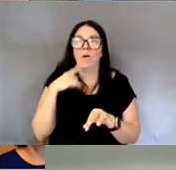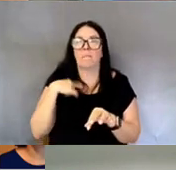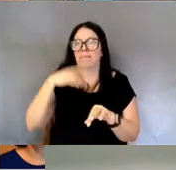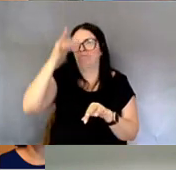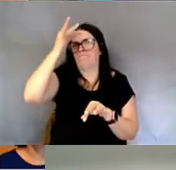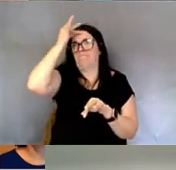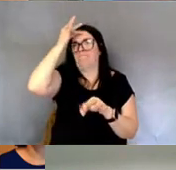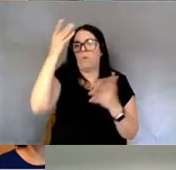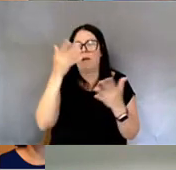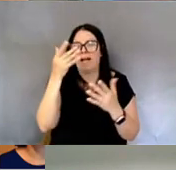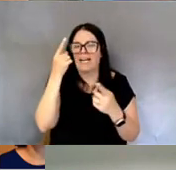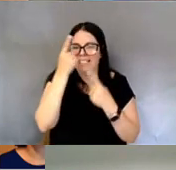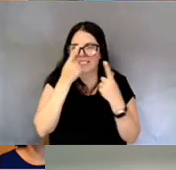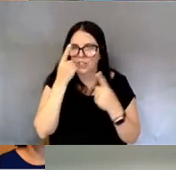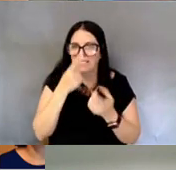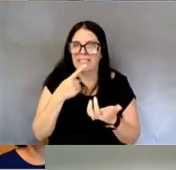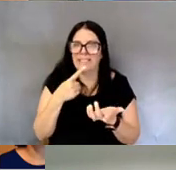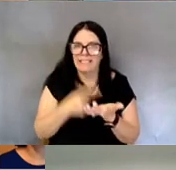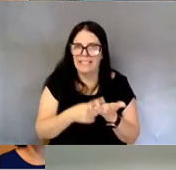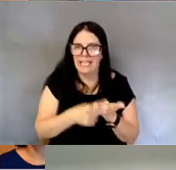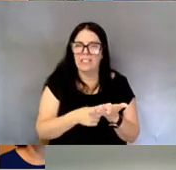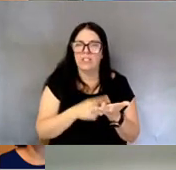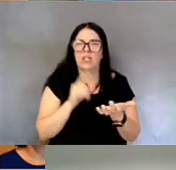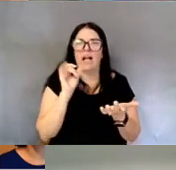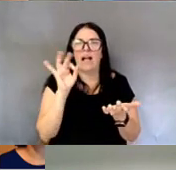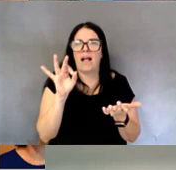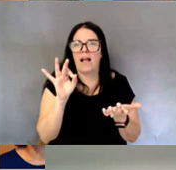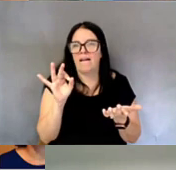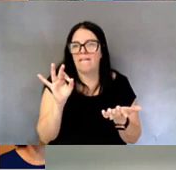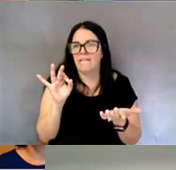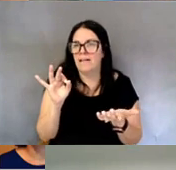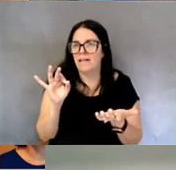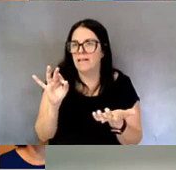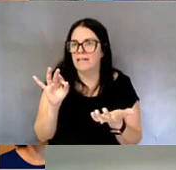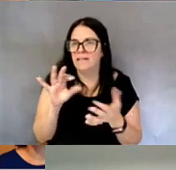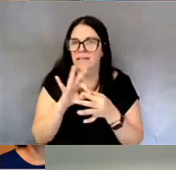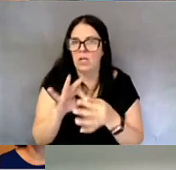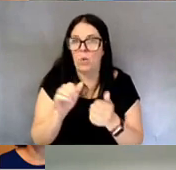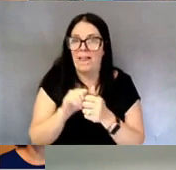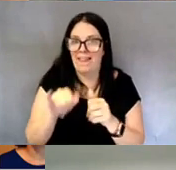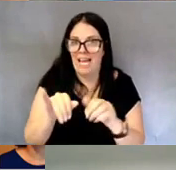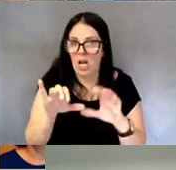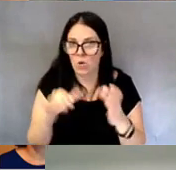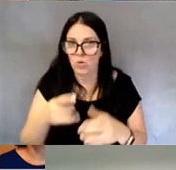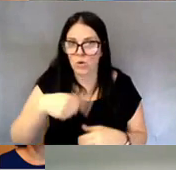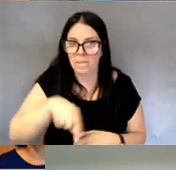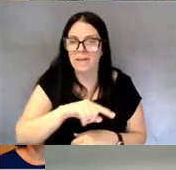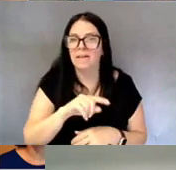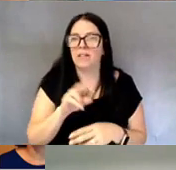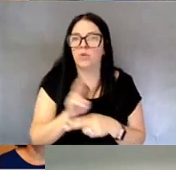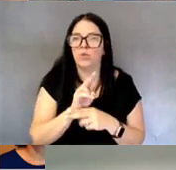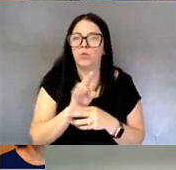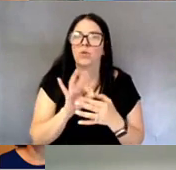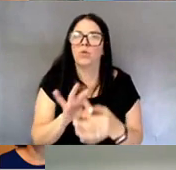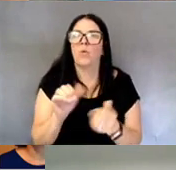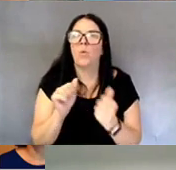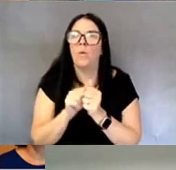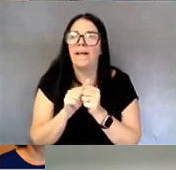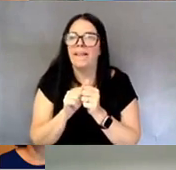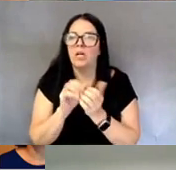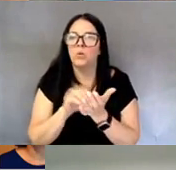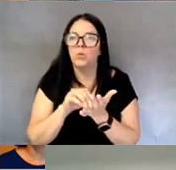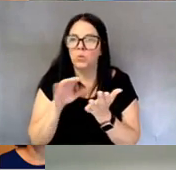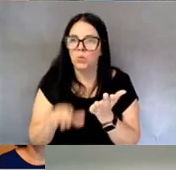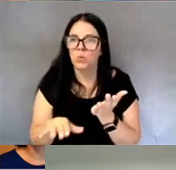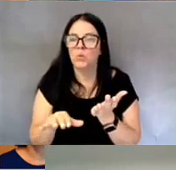that the considerations and the discussions given by the group members regarding the